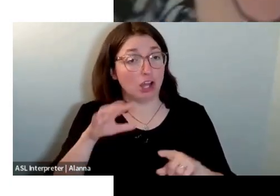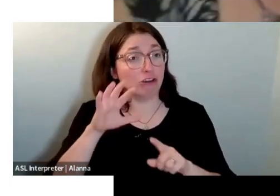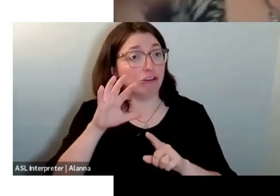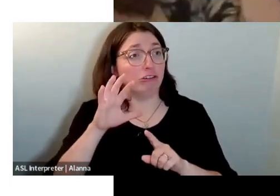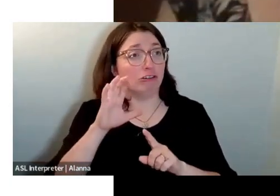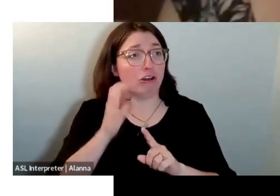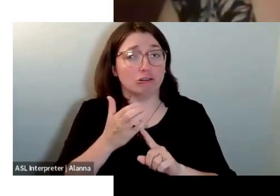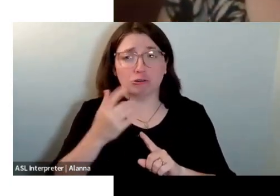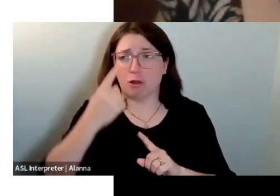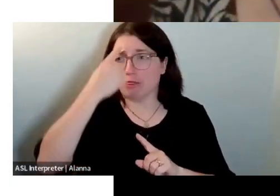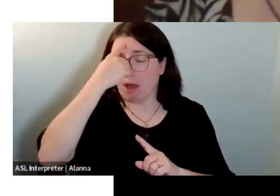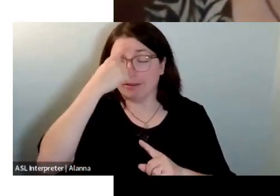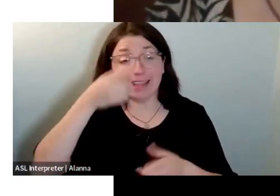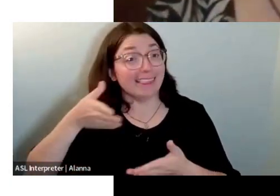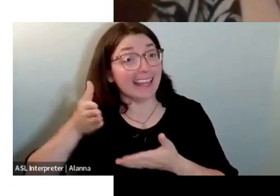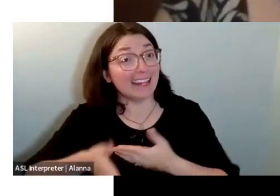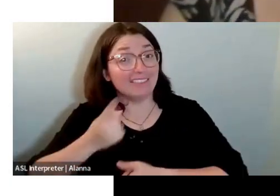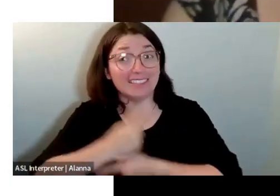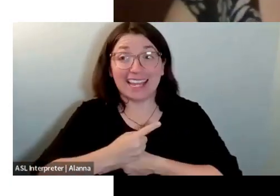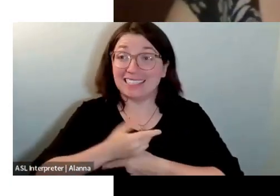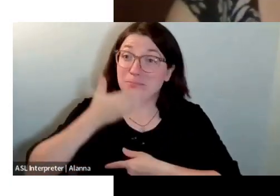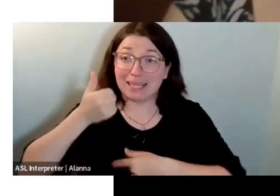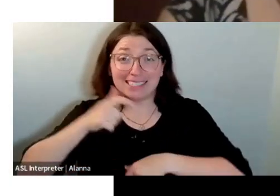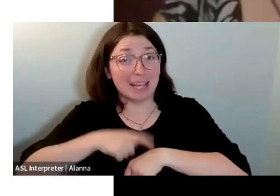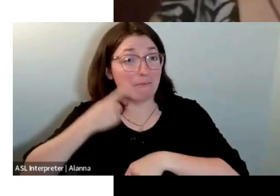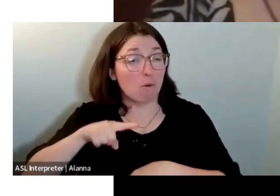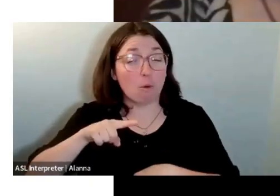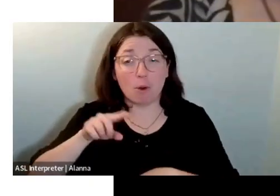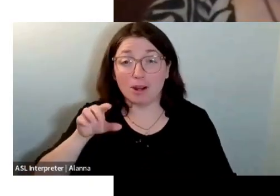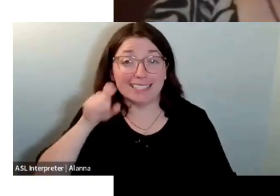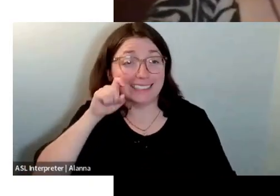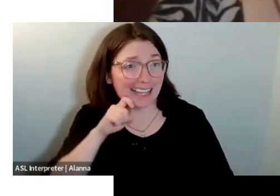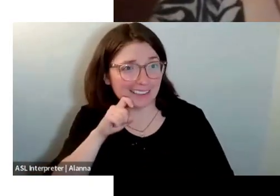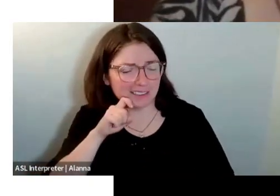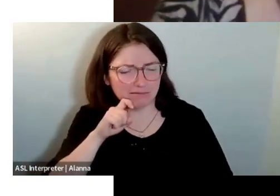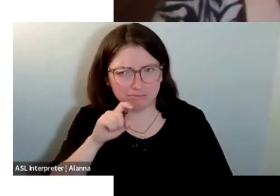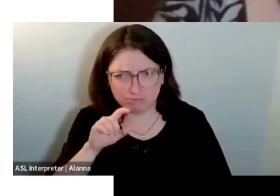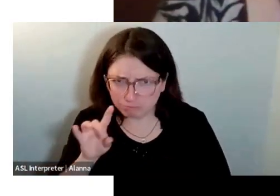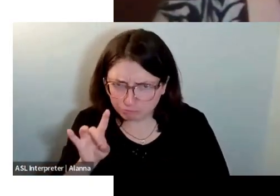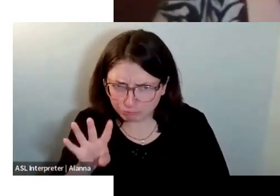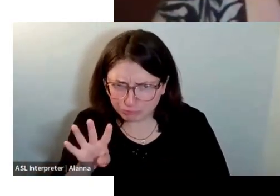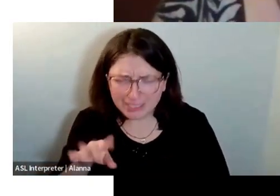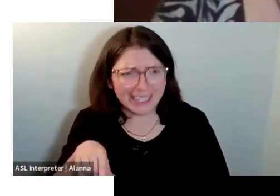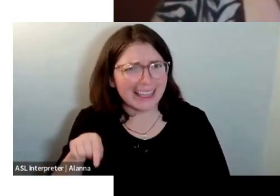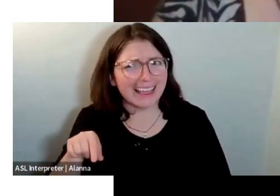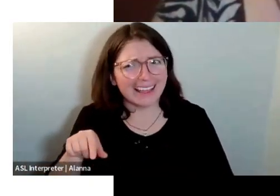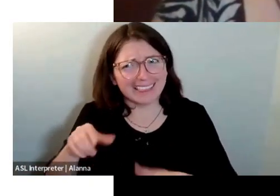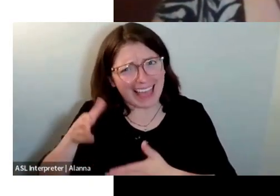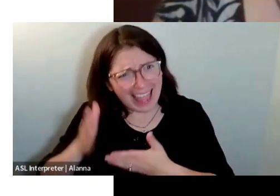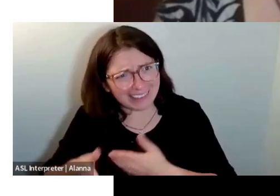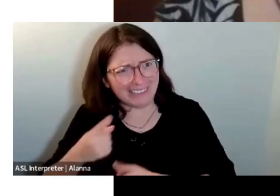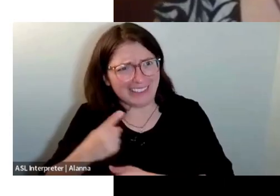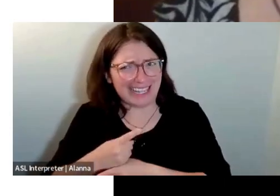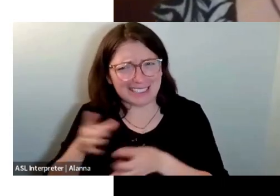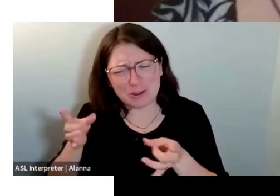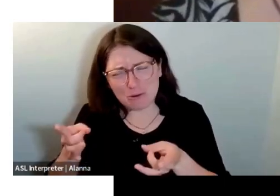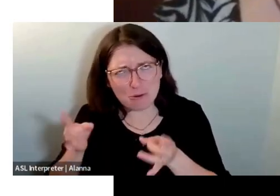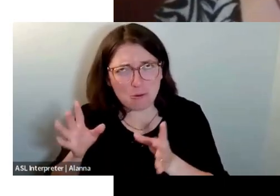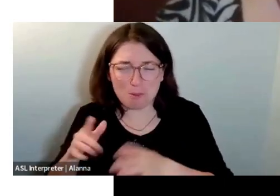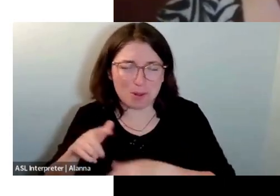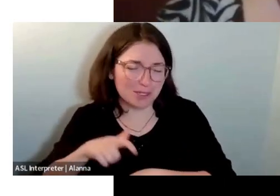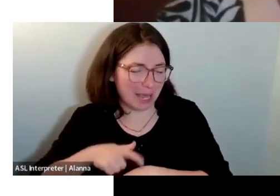sex. It's a terrible time to have sex. So, really thinking about when your body is